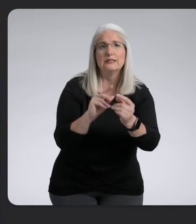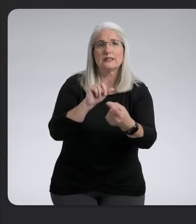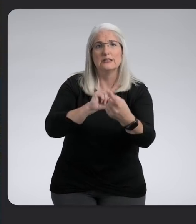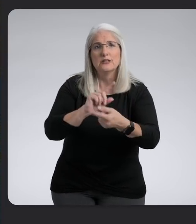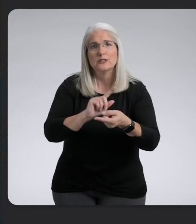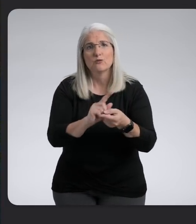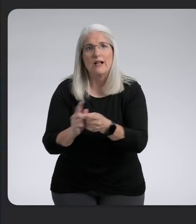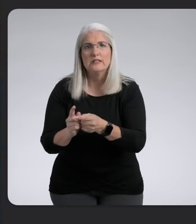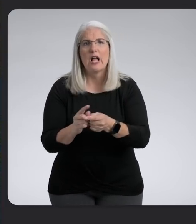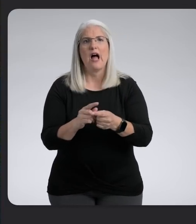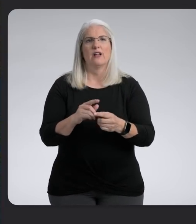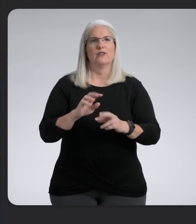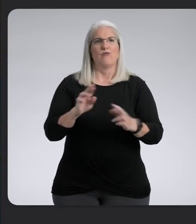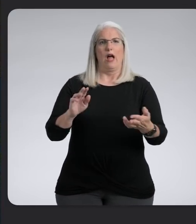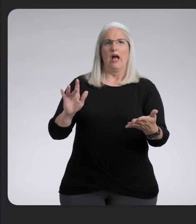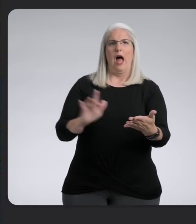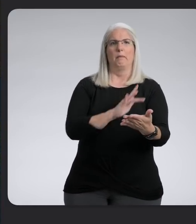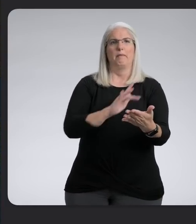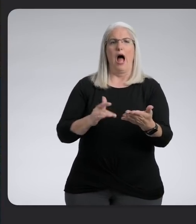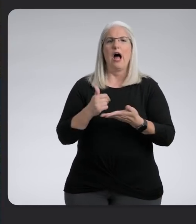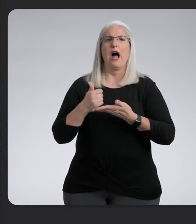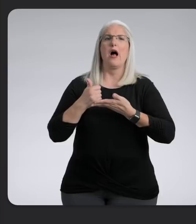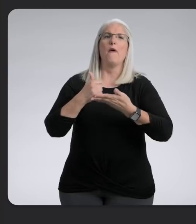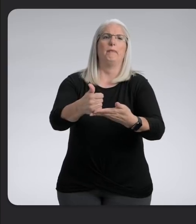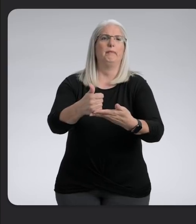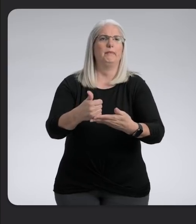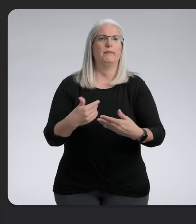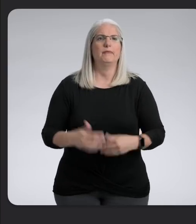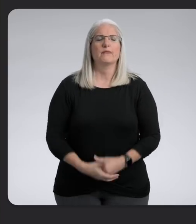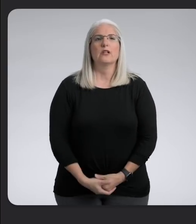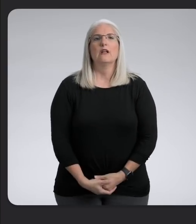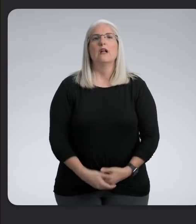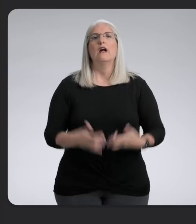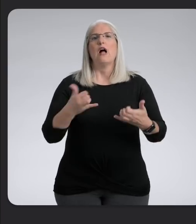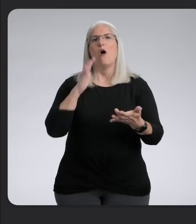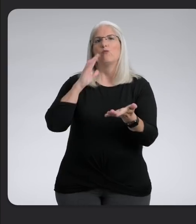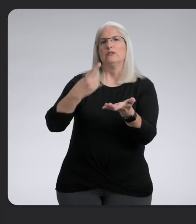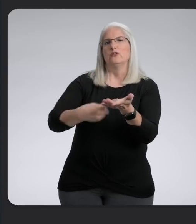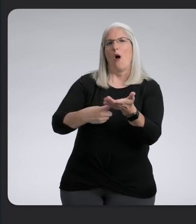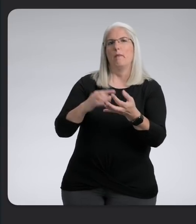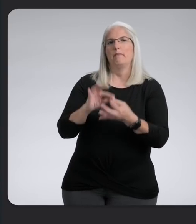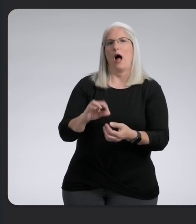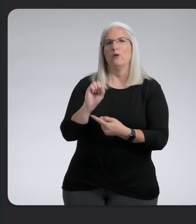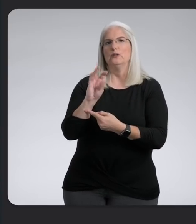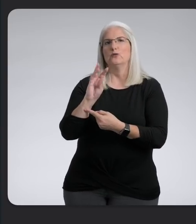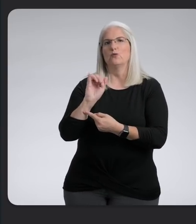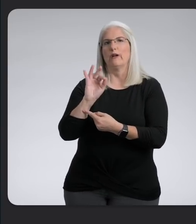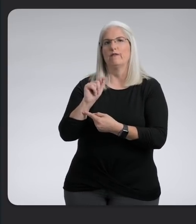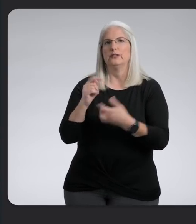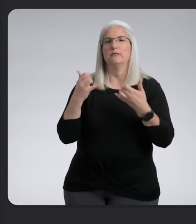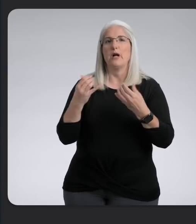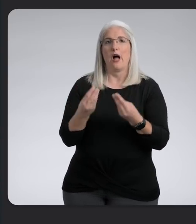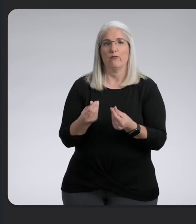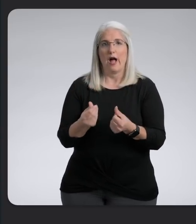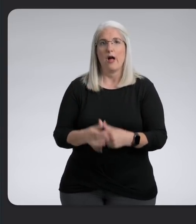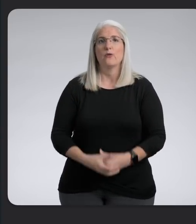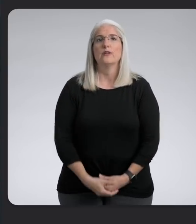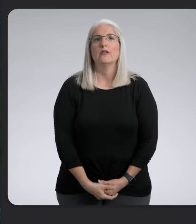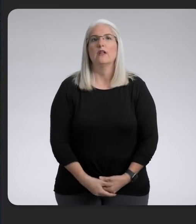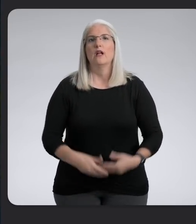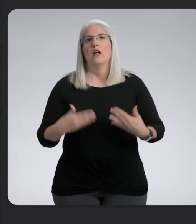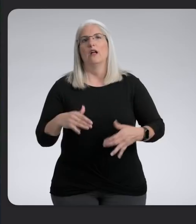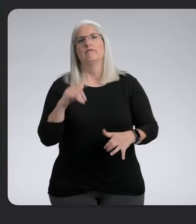even more powerful. Now, let's talk about Swift Playgrounds and how it's bringing a whole new dimension